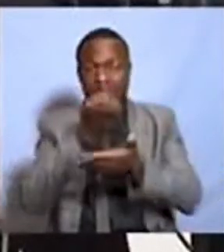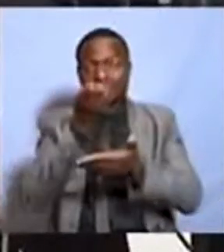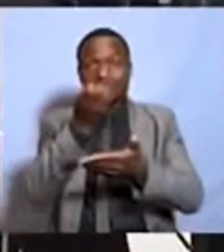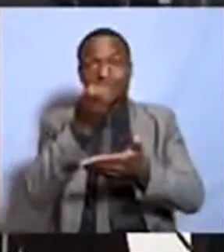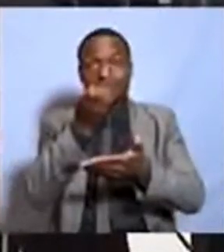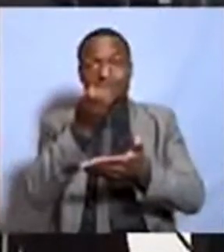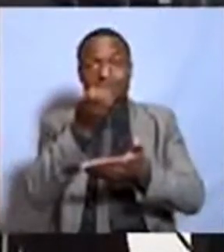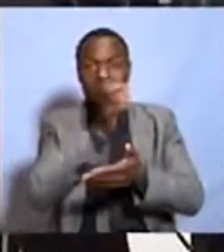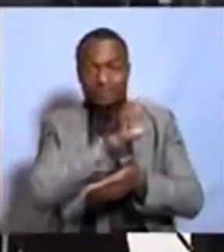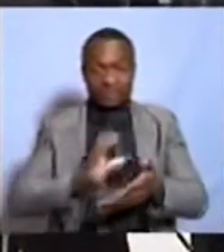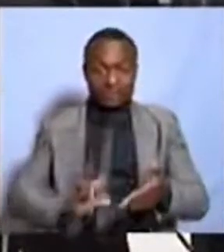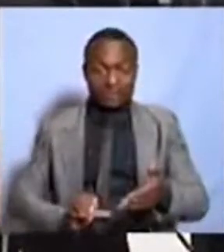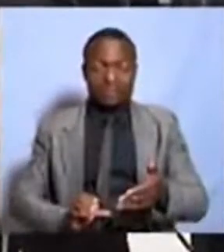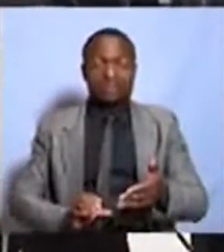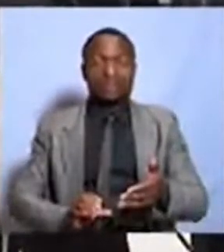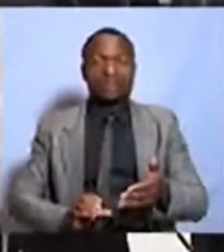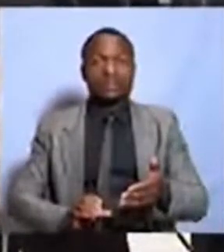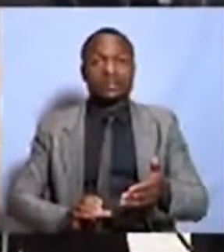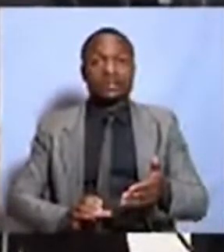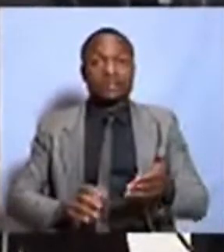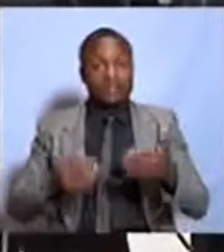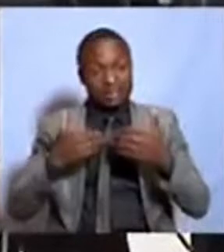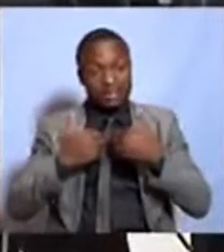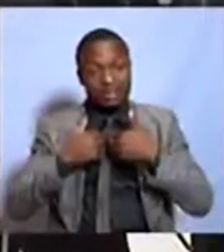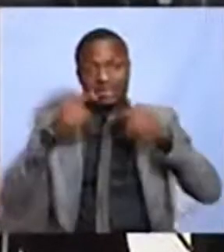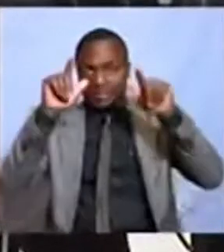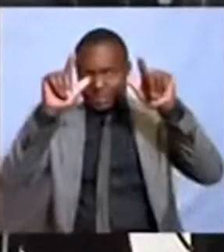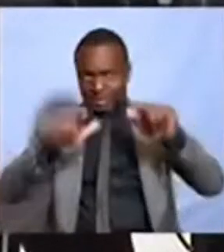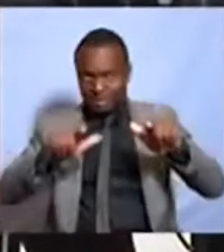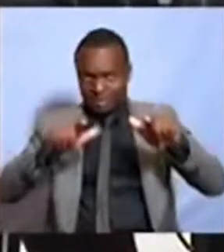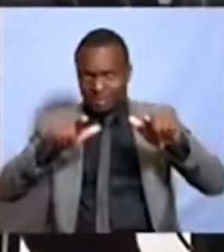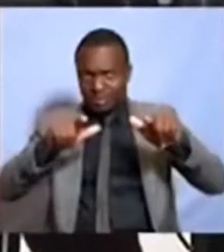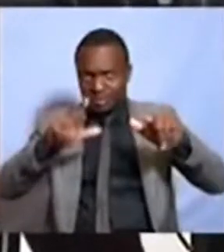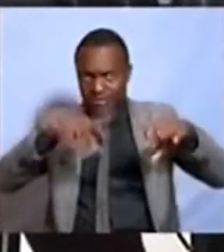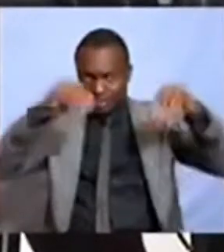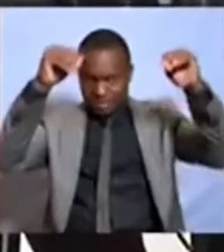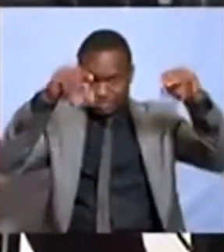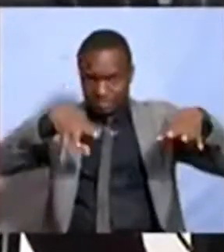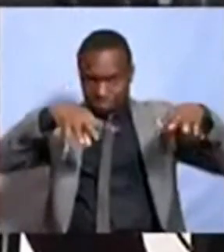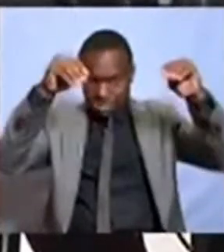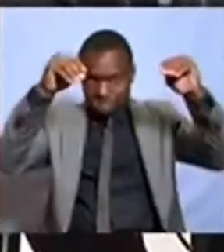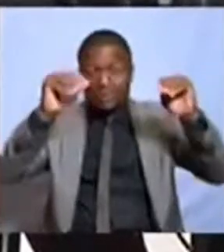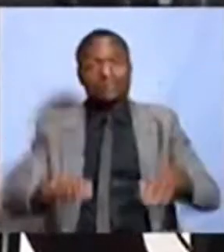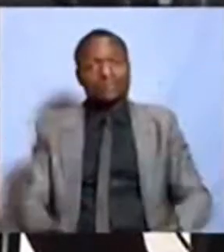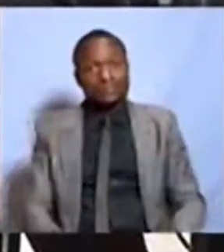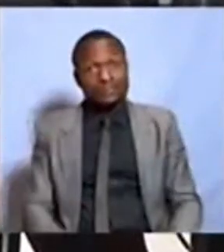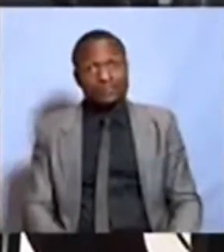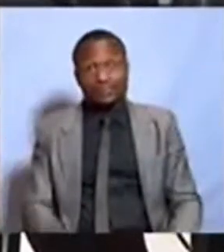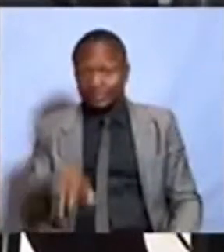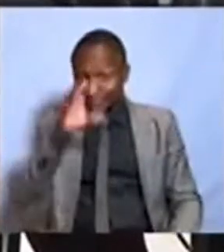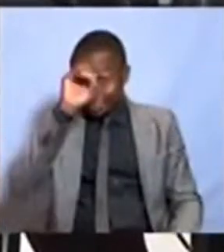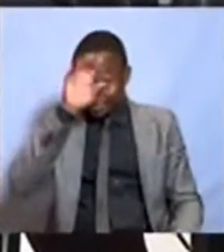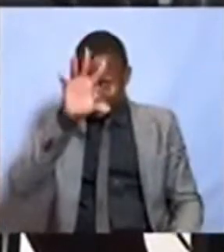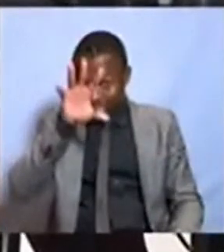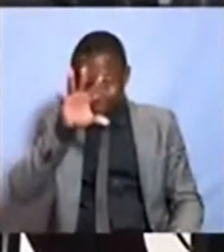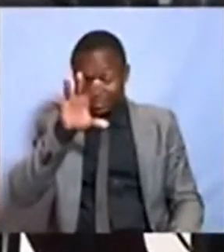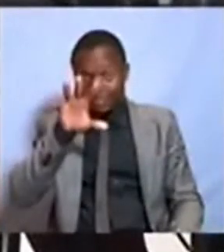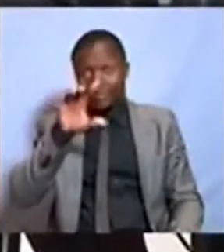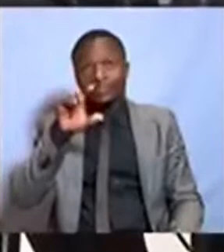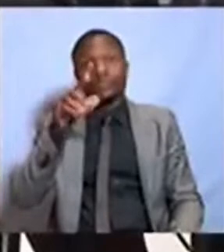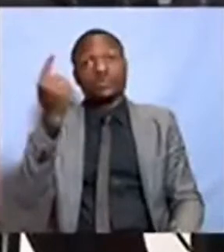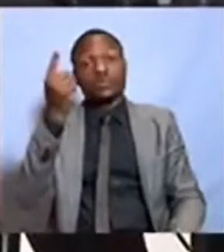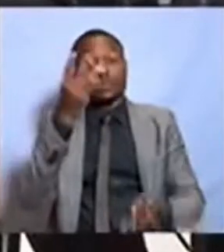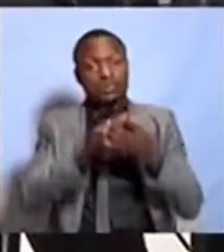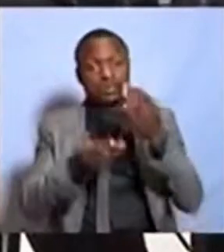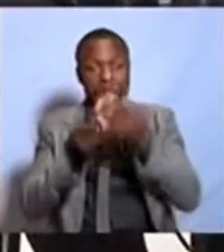every manufacturing company can buy those big gensets that you find in the mines or where, like, even the mines themselves, who are one of the top contributors